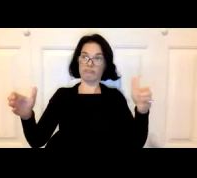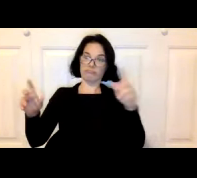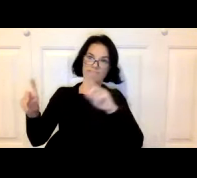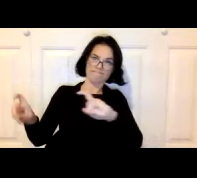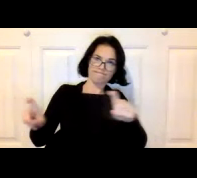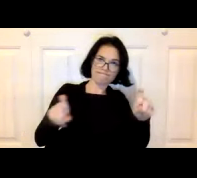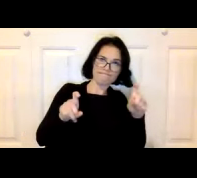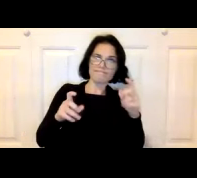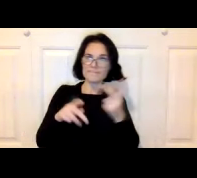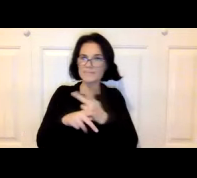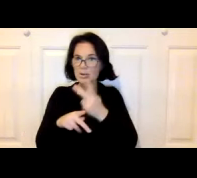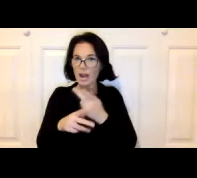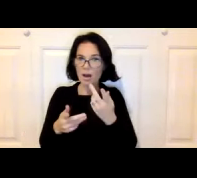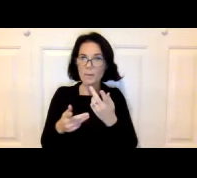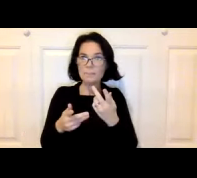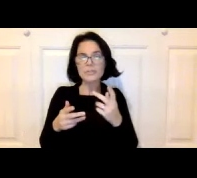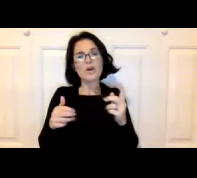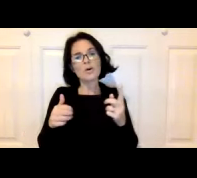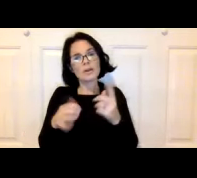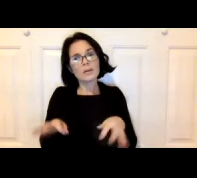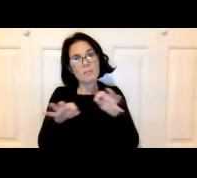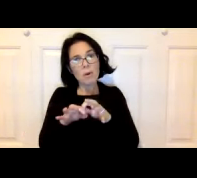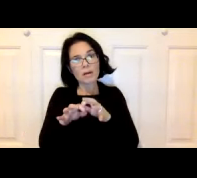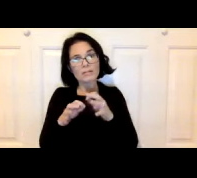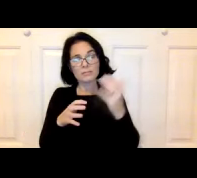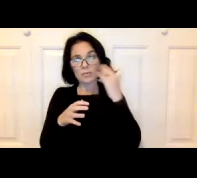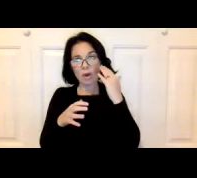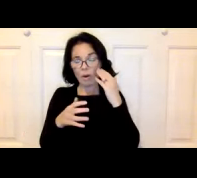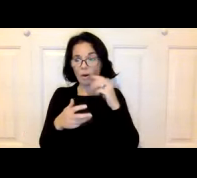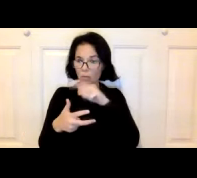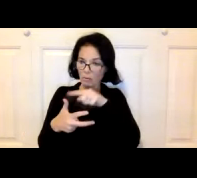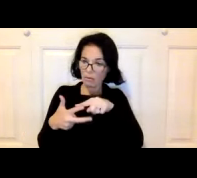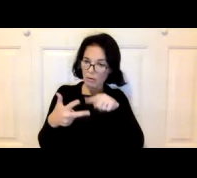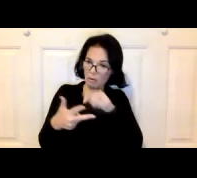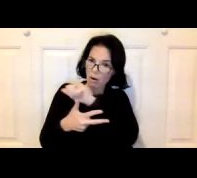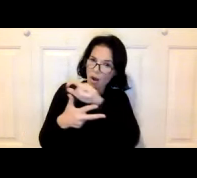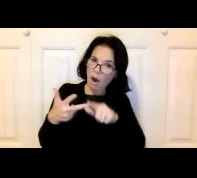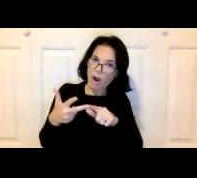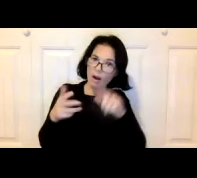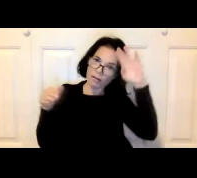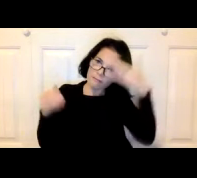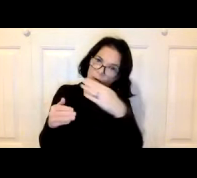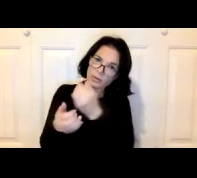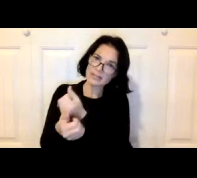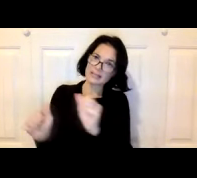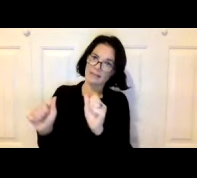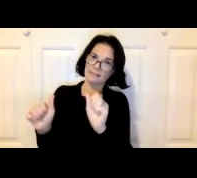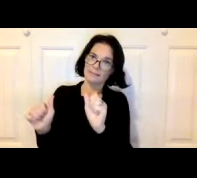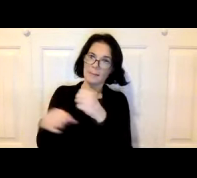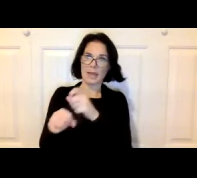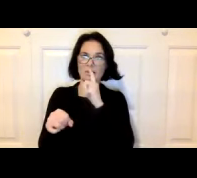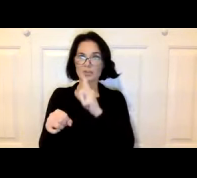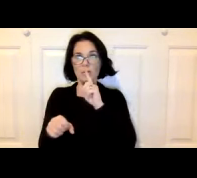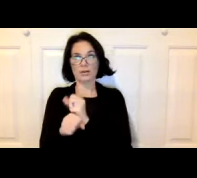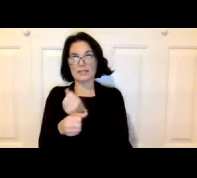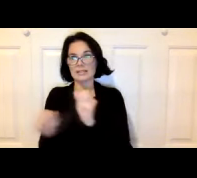point is safety is being monitored throughout all of the phases. It's not something that is just focused on just in phase